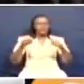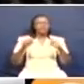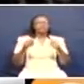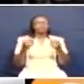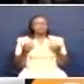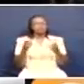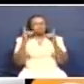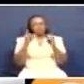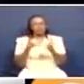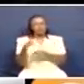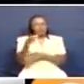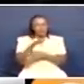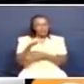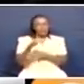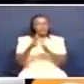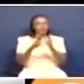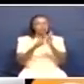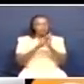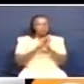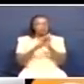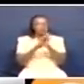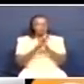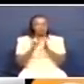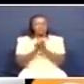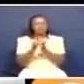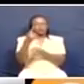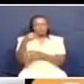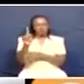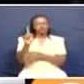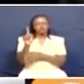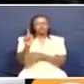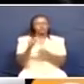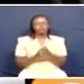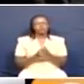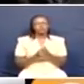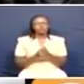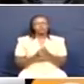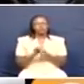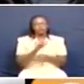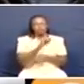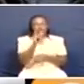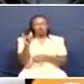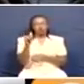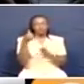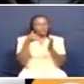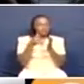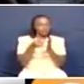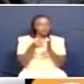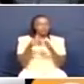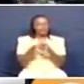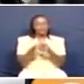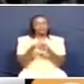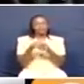of regulations which were passed, and those are contained in the regulations